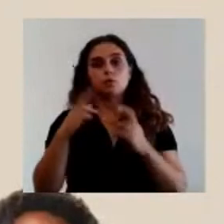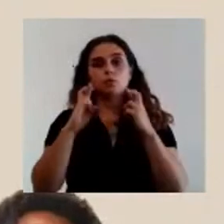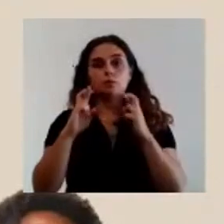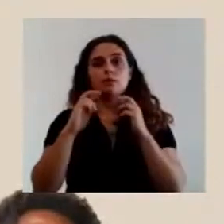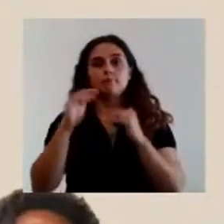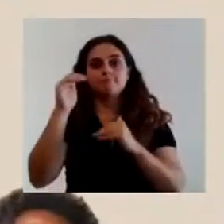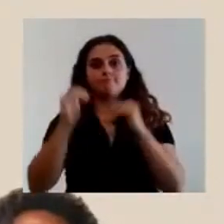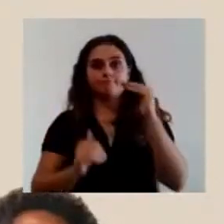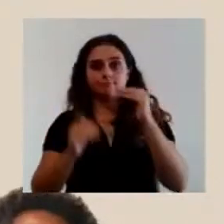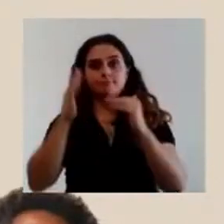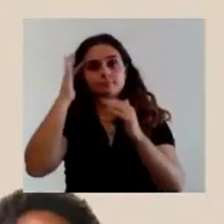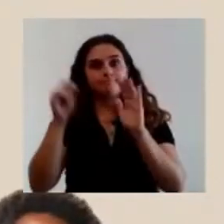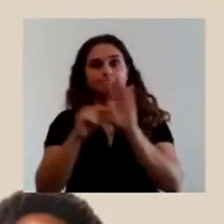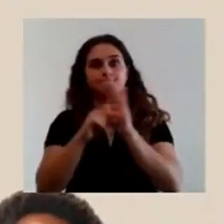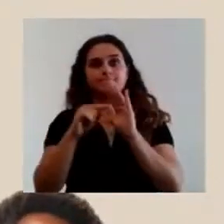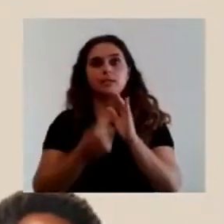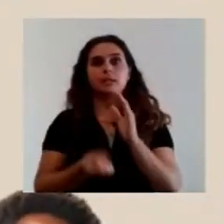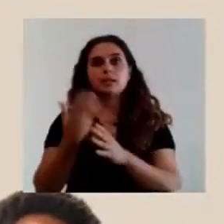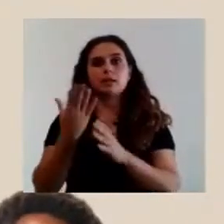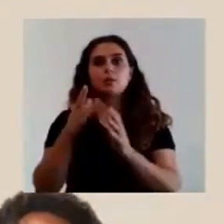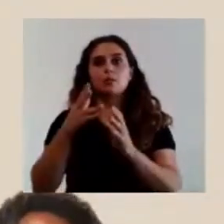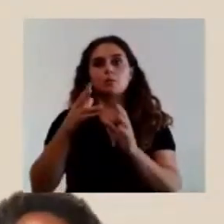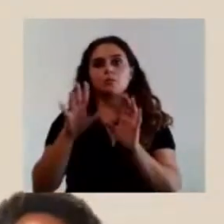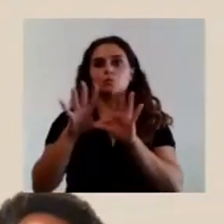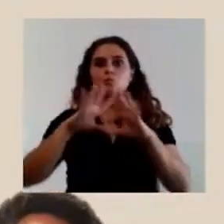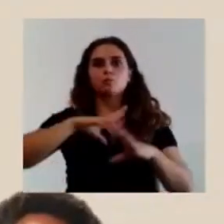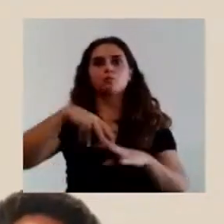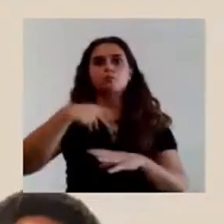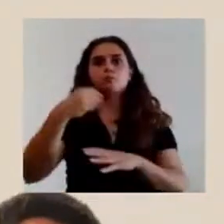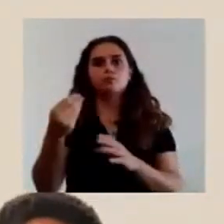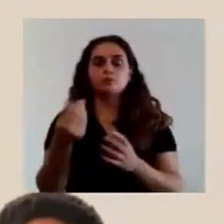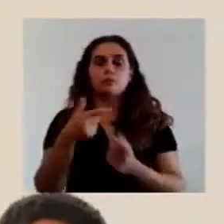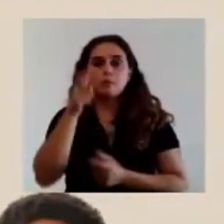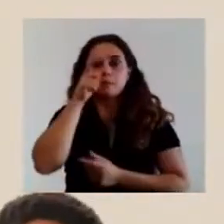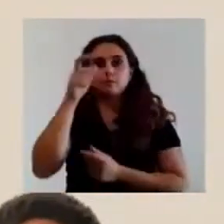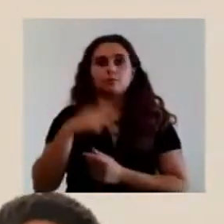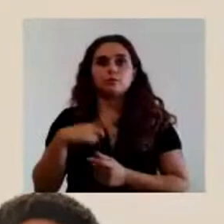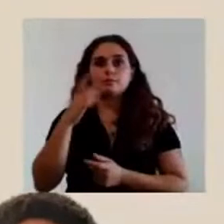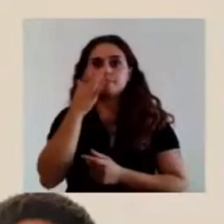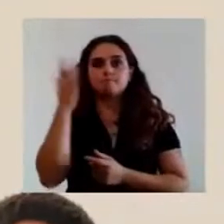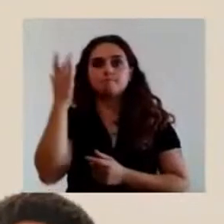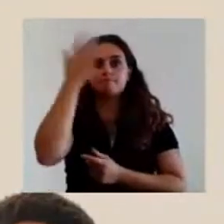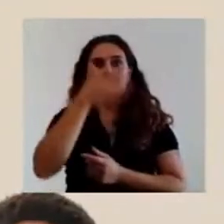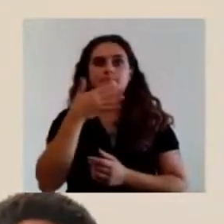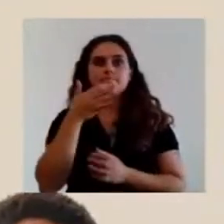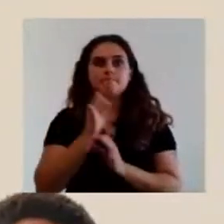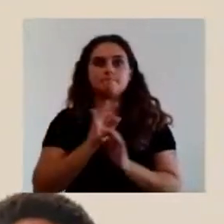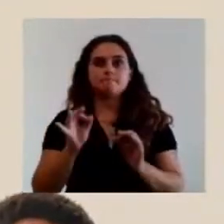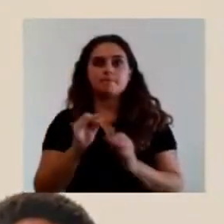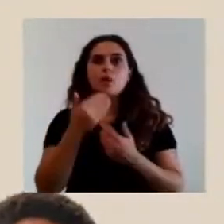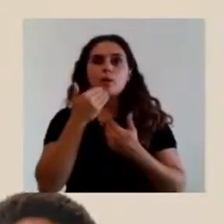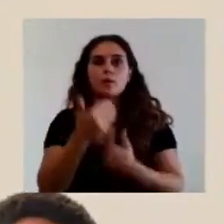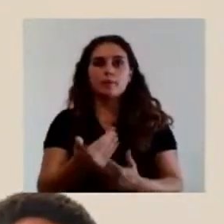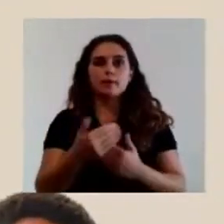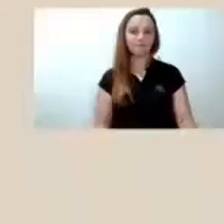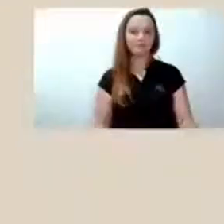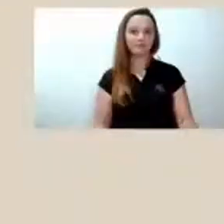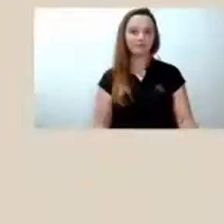bias and creating a world in which my role as a token Black guy becomes obsolete. Thank you.